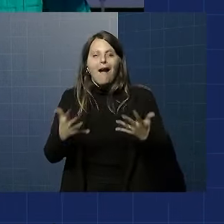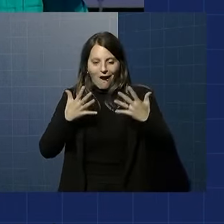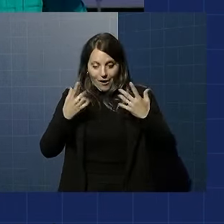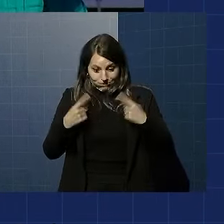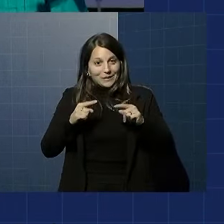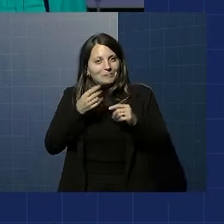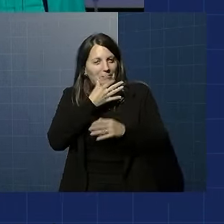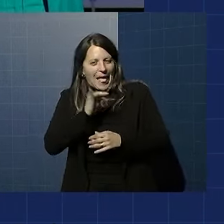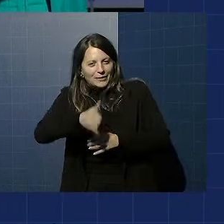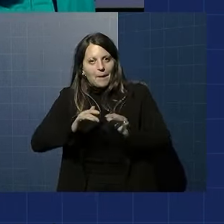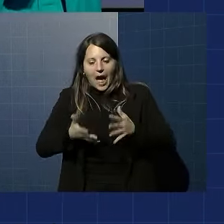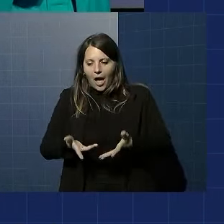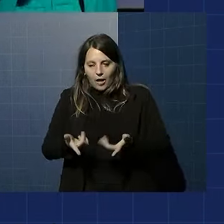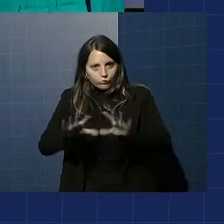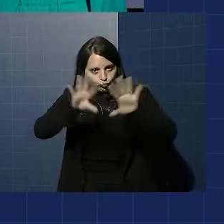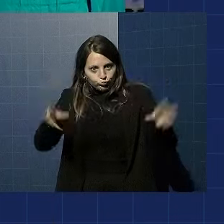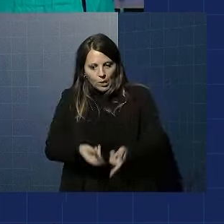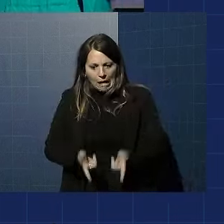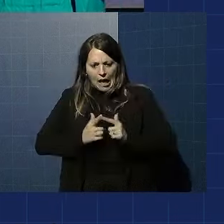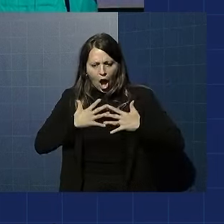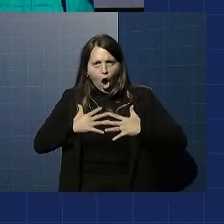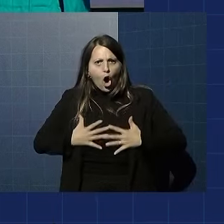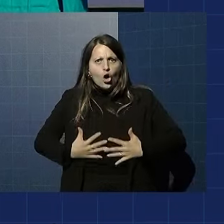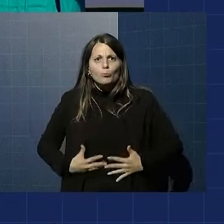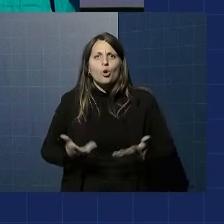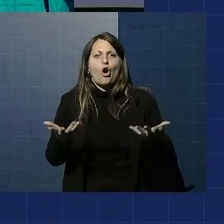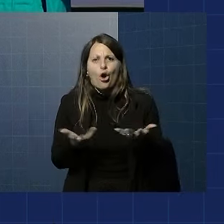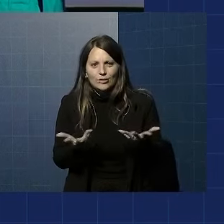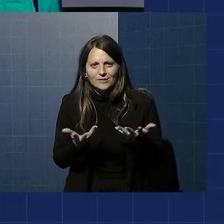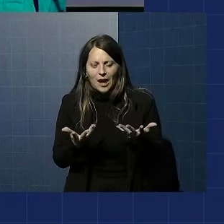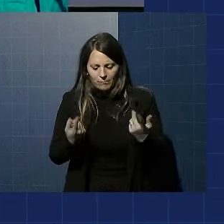what do we need to do? Is that enough to keep functioning